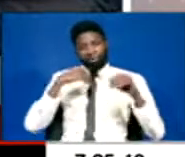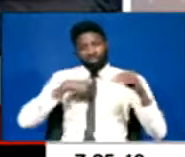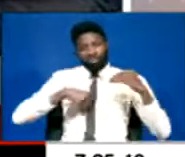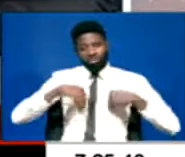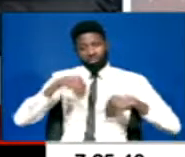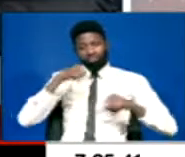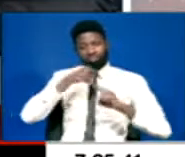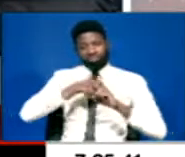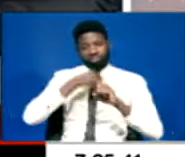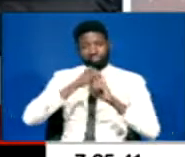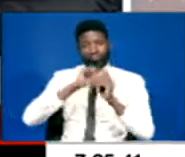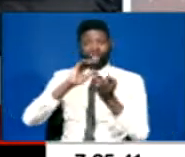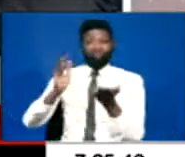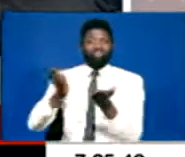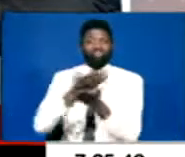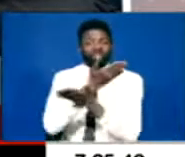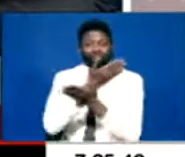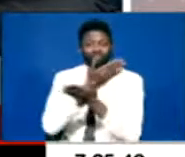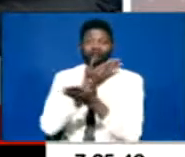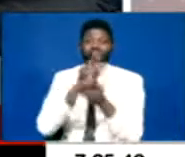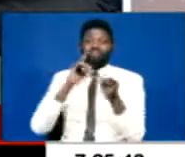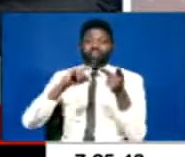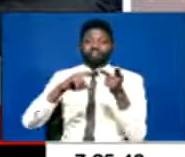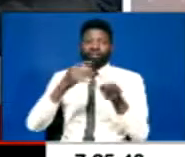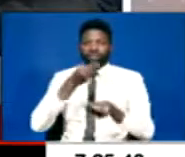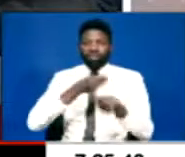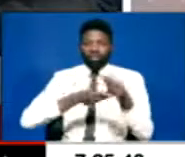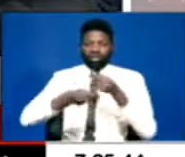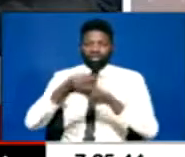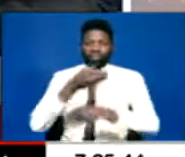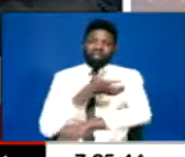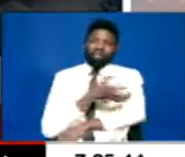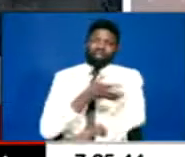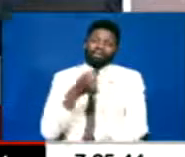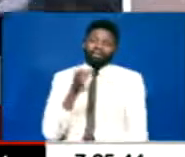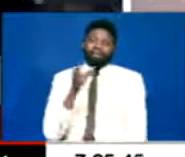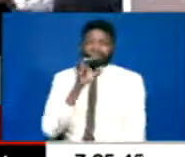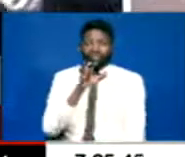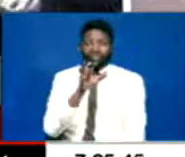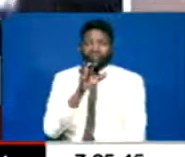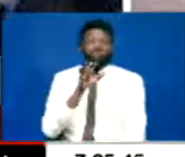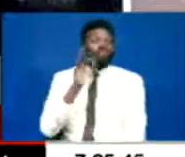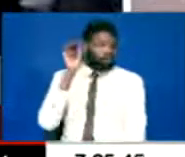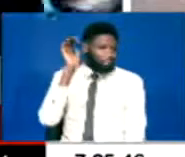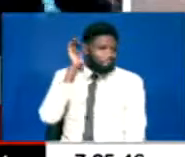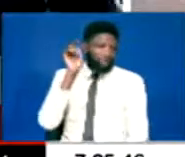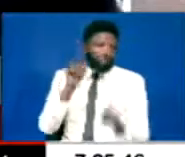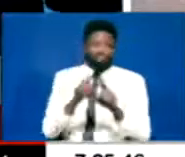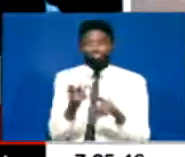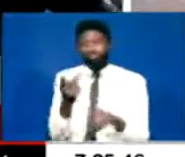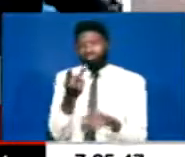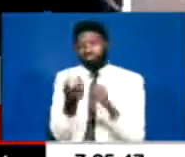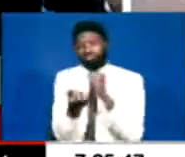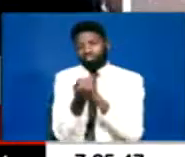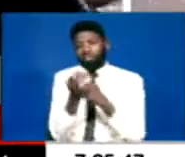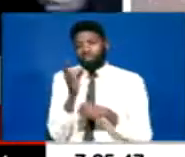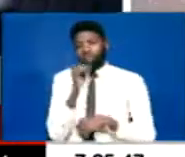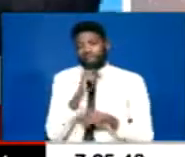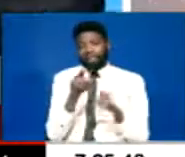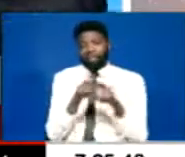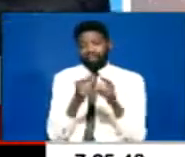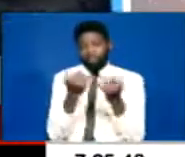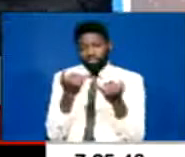and what you would say, economic empowerment. Because like you've had the two main contenders frame it, it appears like this